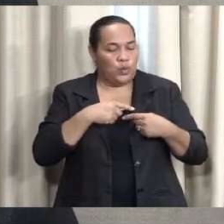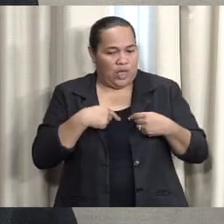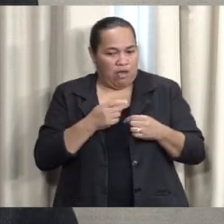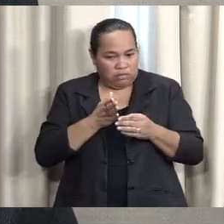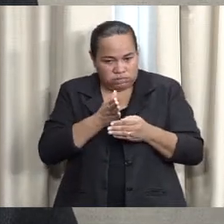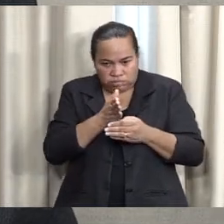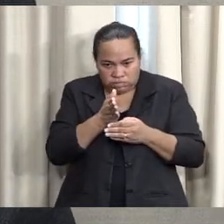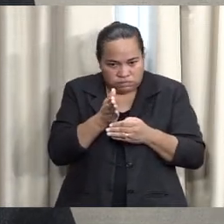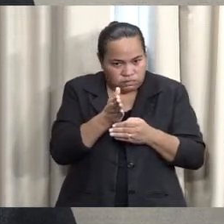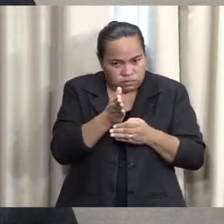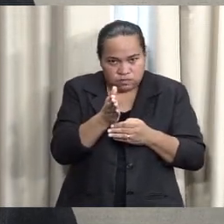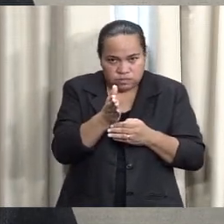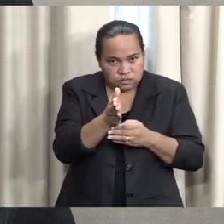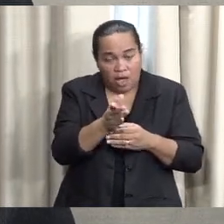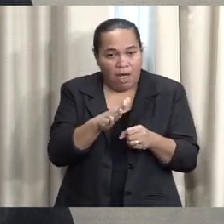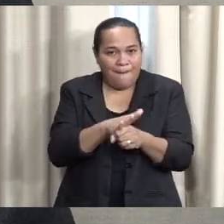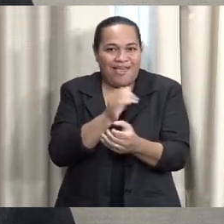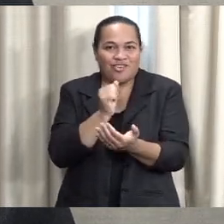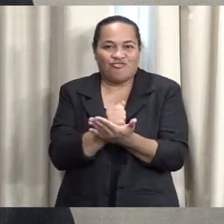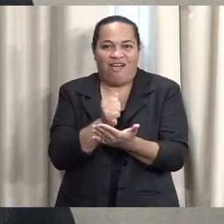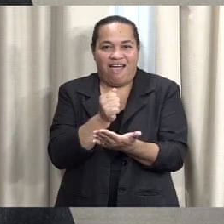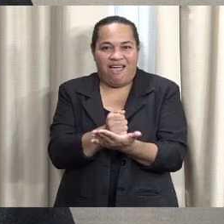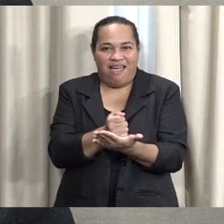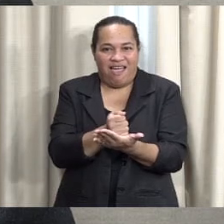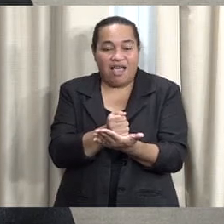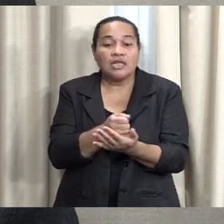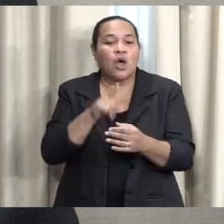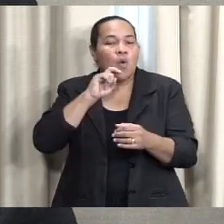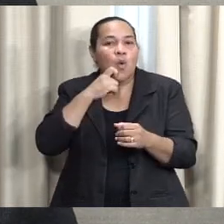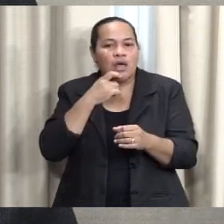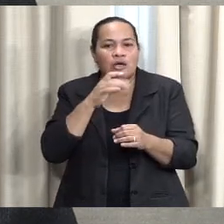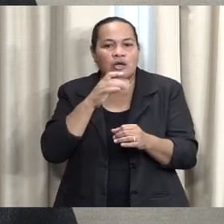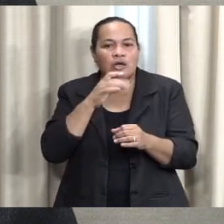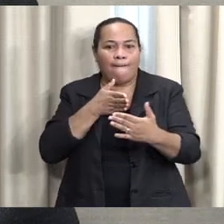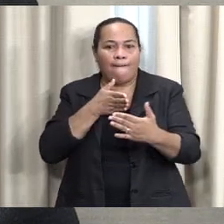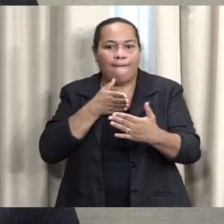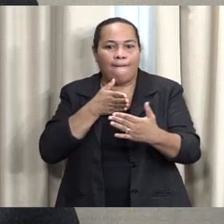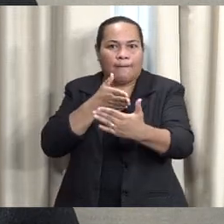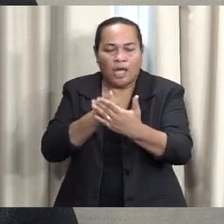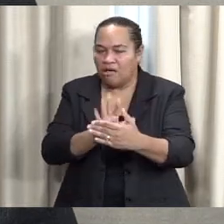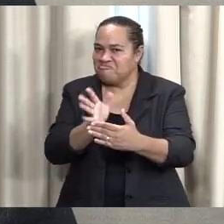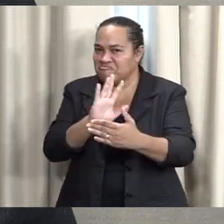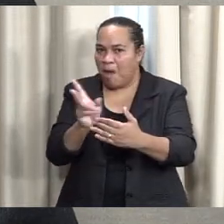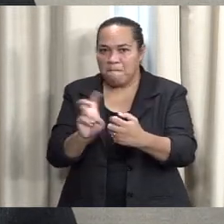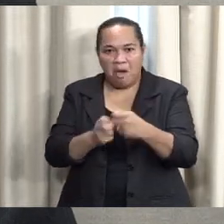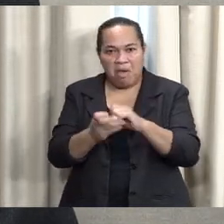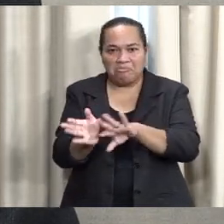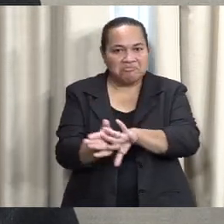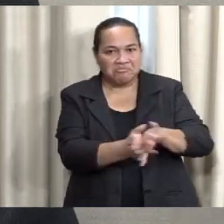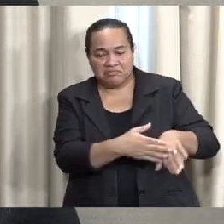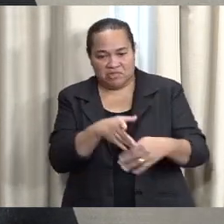track to ensure that there will be no hiccups, there will be no problems